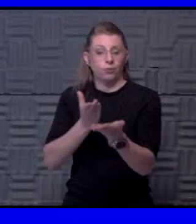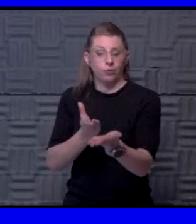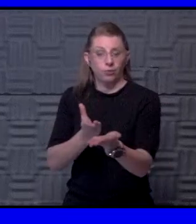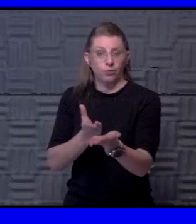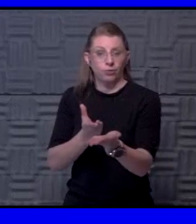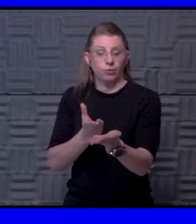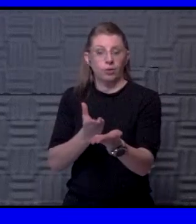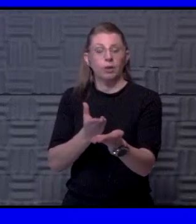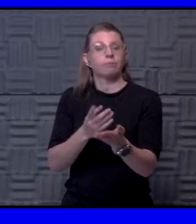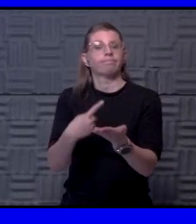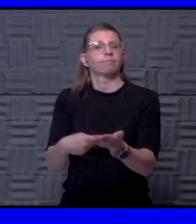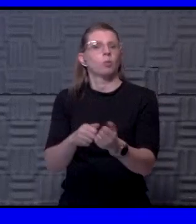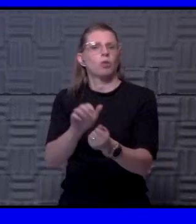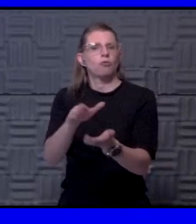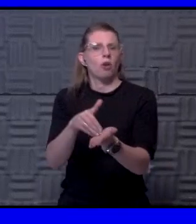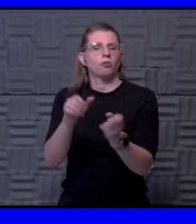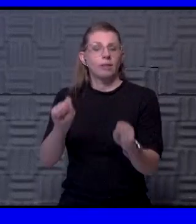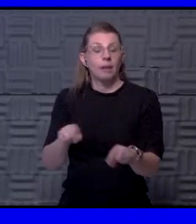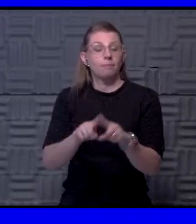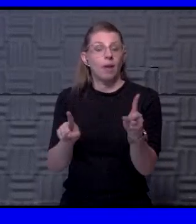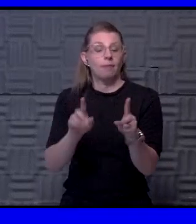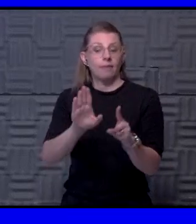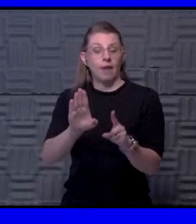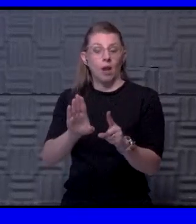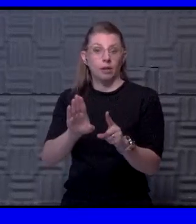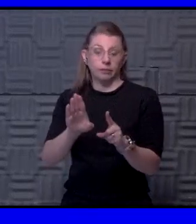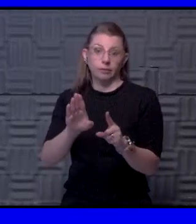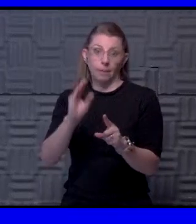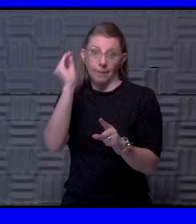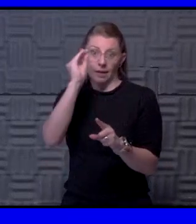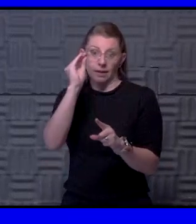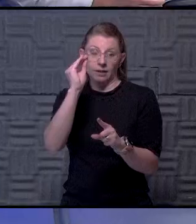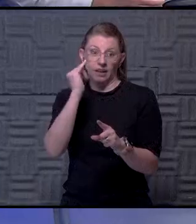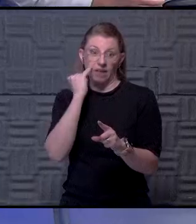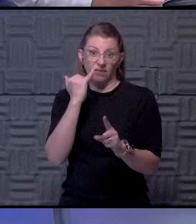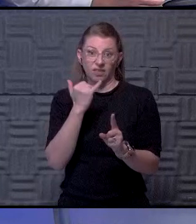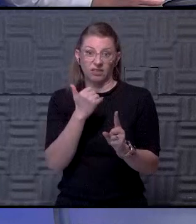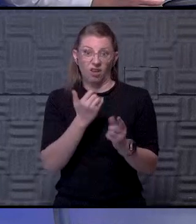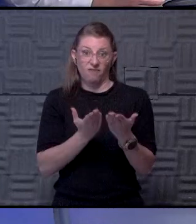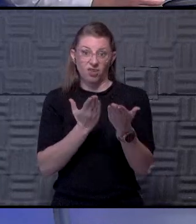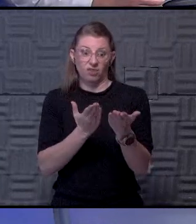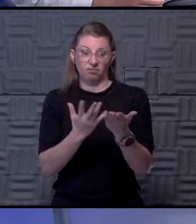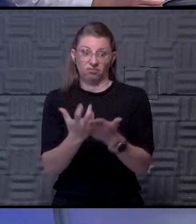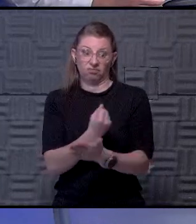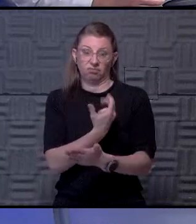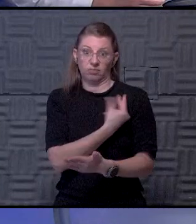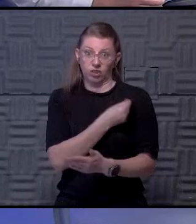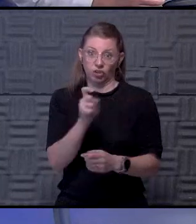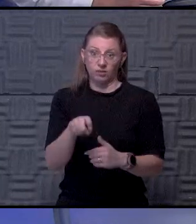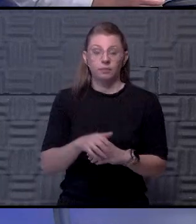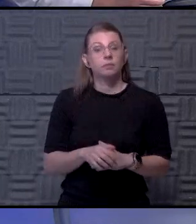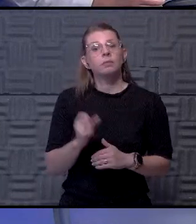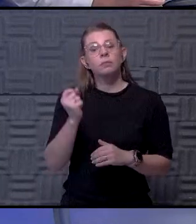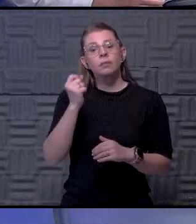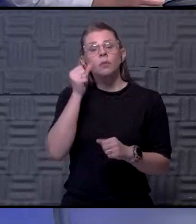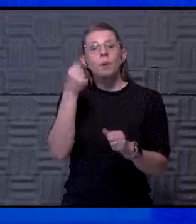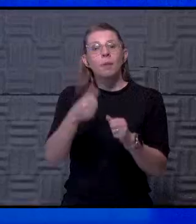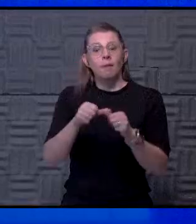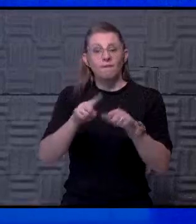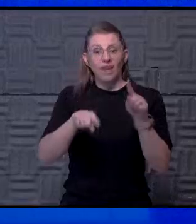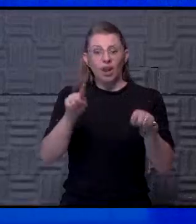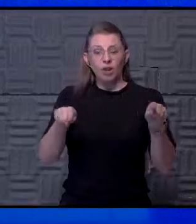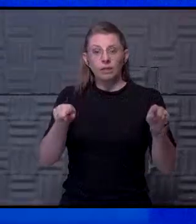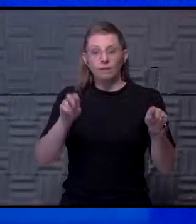to your physician about it, but their main stance is that if you are offered, you should go ahead and get it. And I'll just say, remember that the variants are